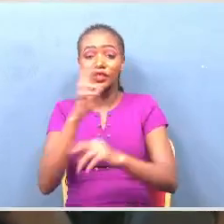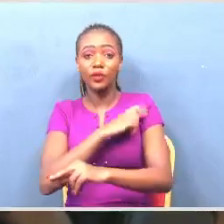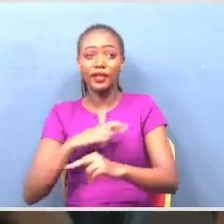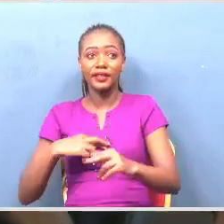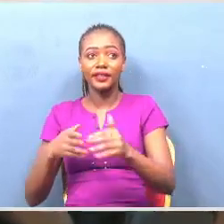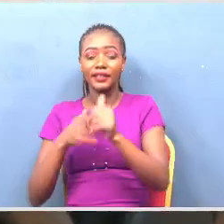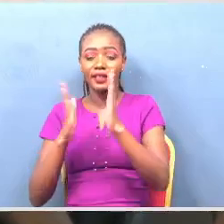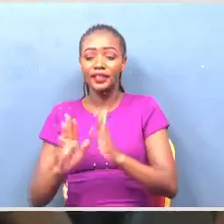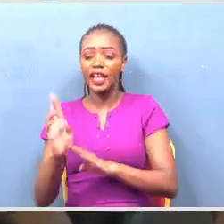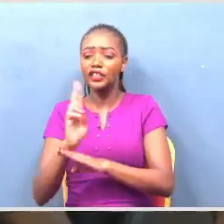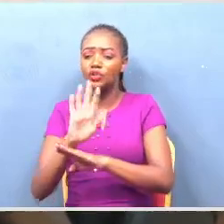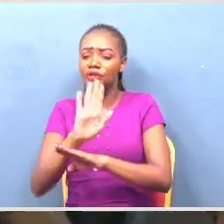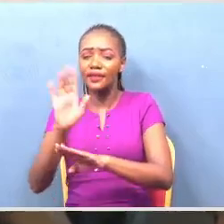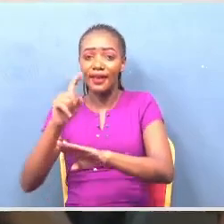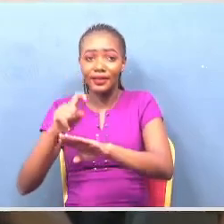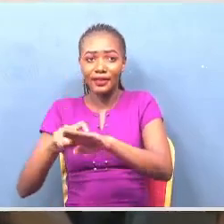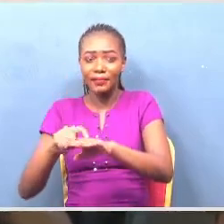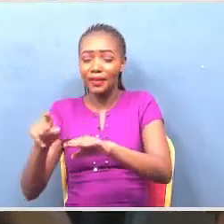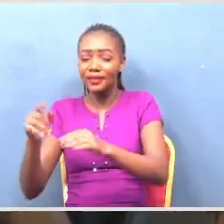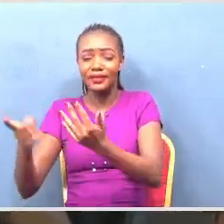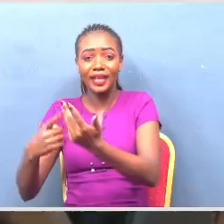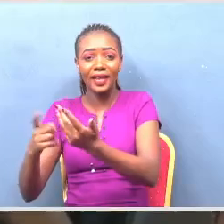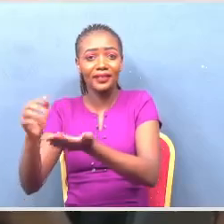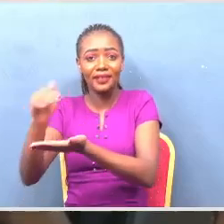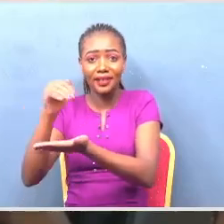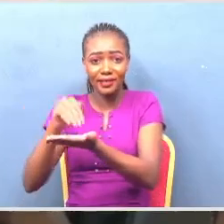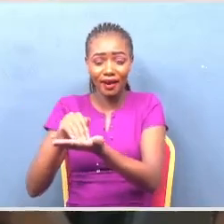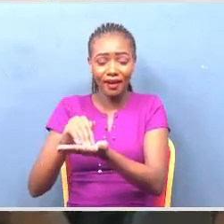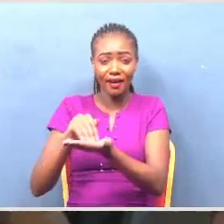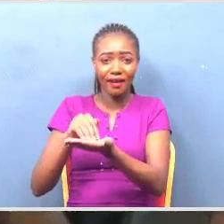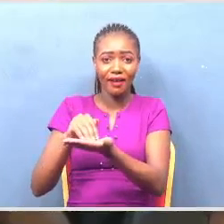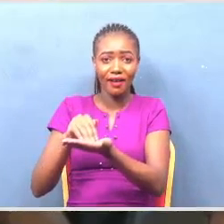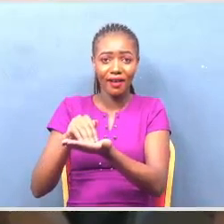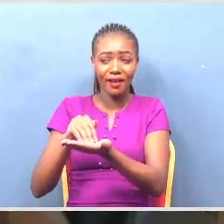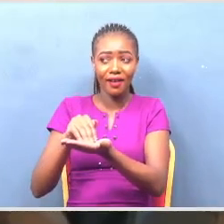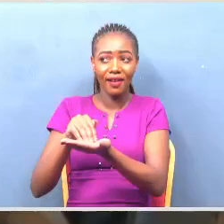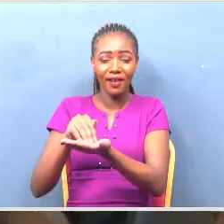time at this Starling Center